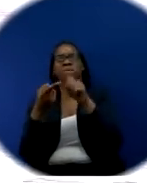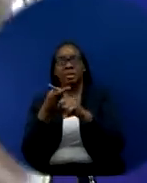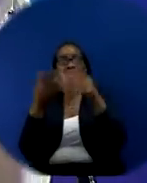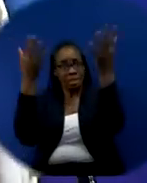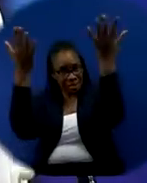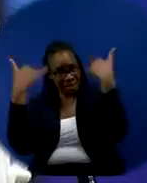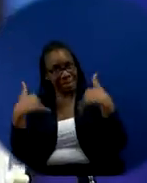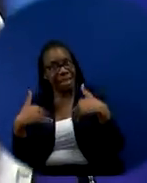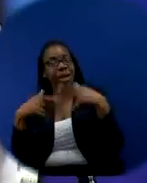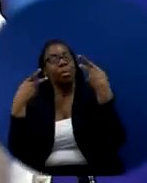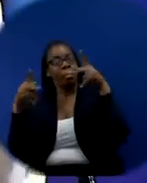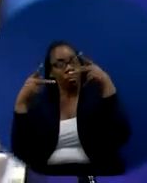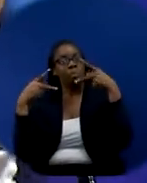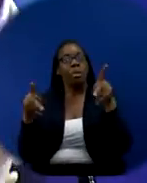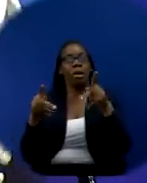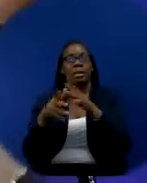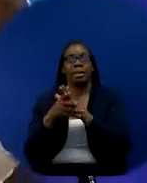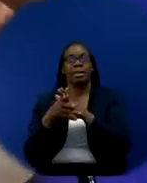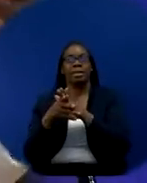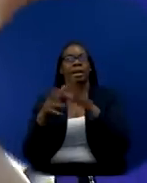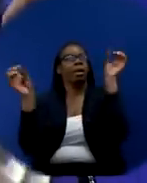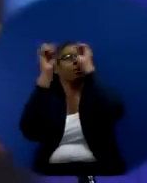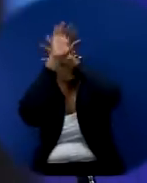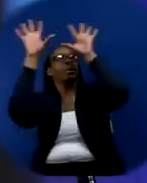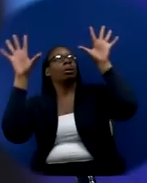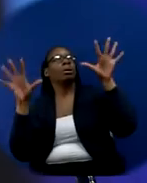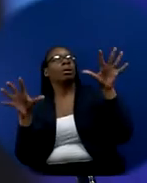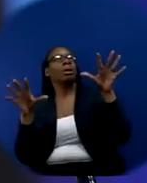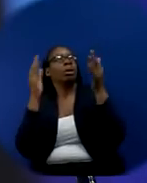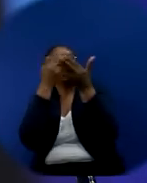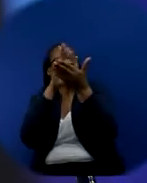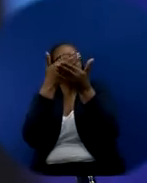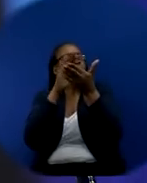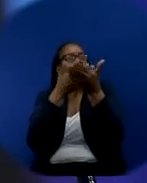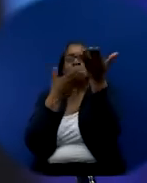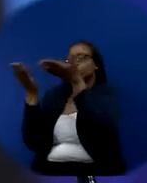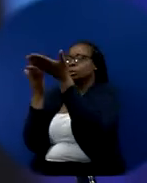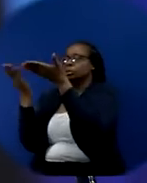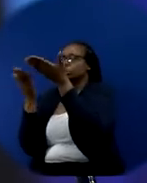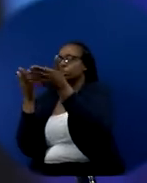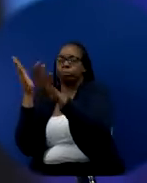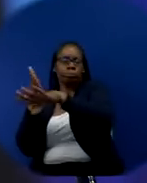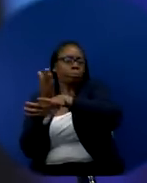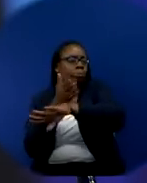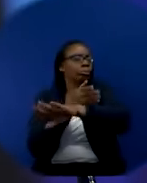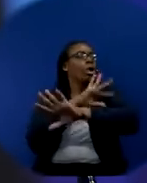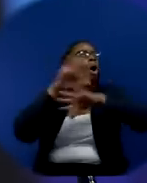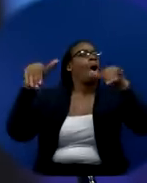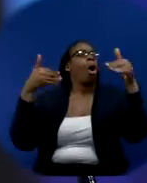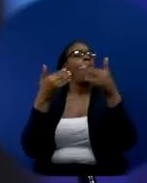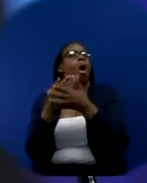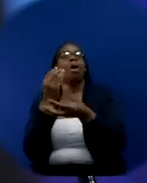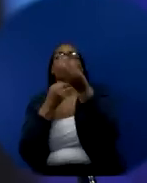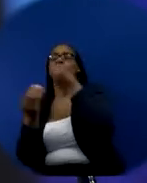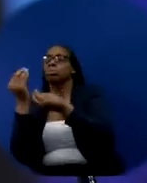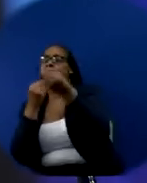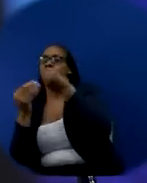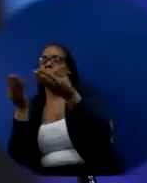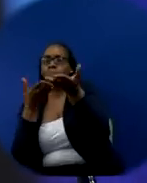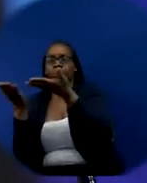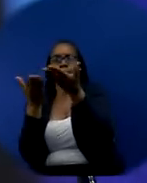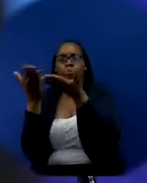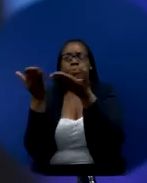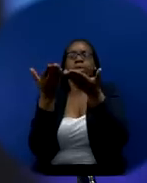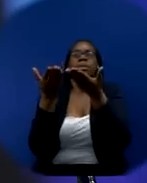him. And can't you see now the kitchen servants preparing all of the festive meal plan that is going to be served at